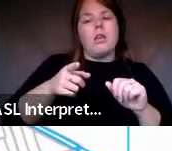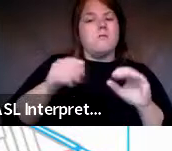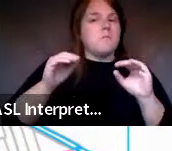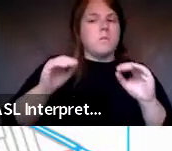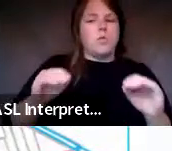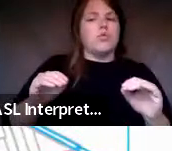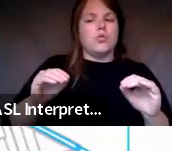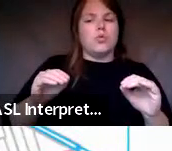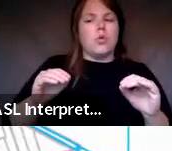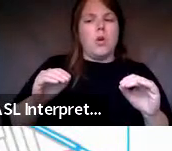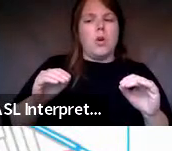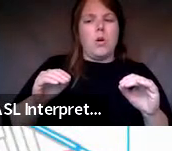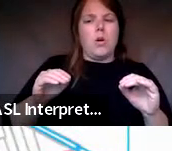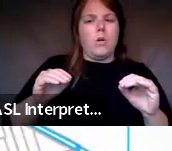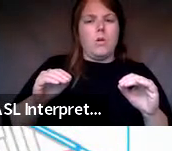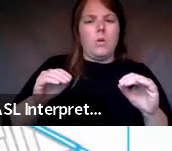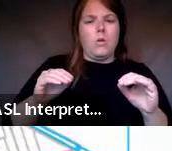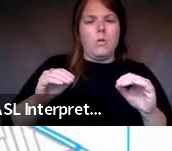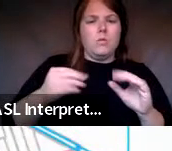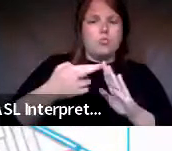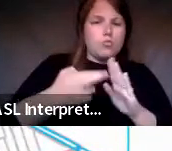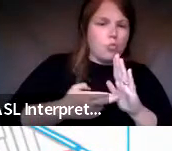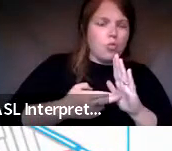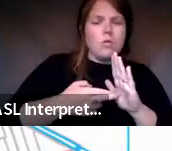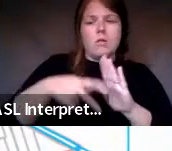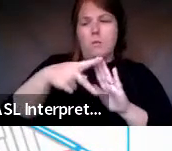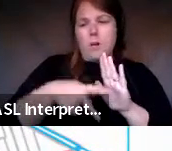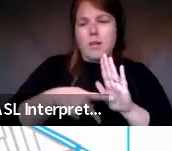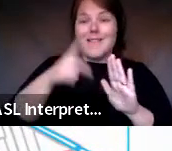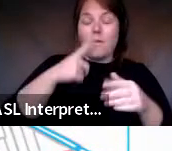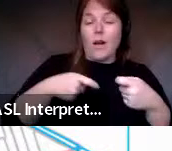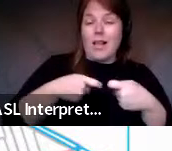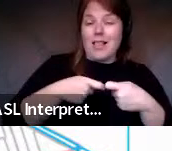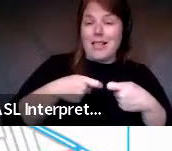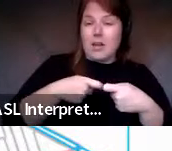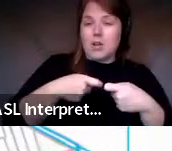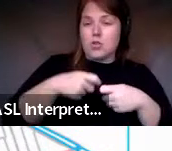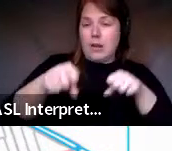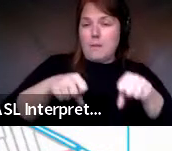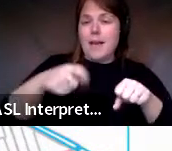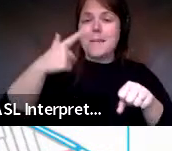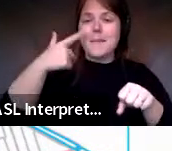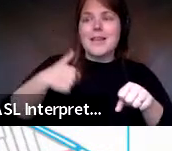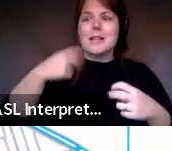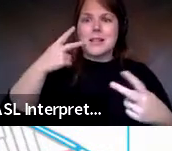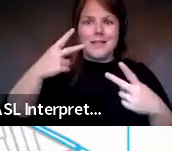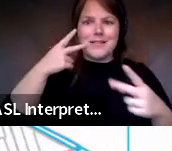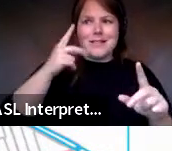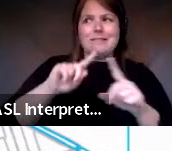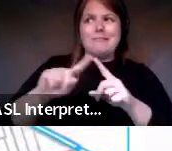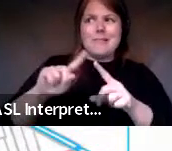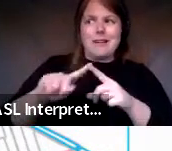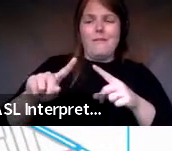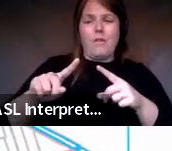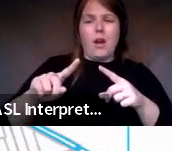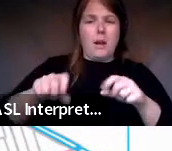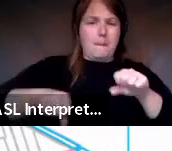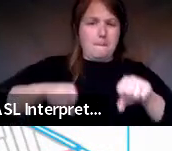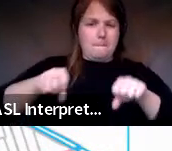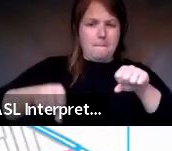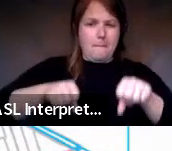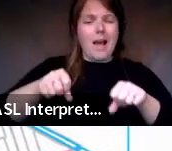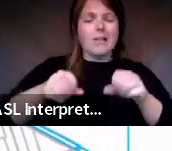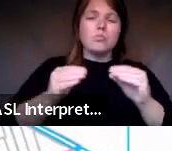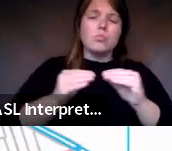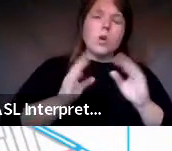no what's the size of electrical bike. Because I see different I think bikes that are